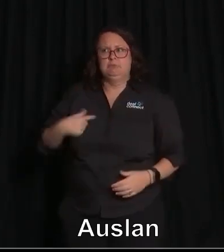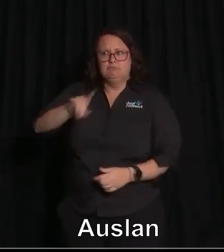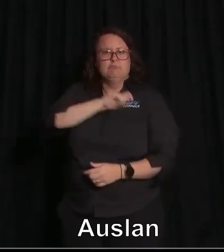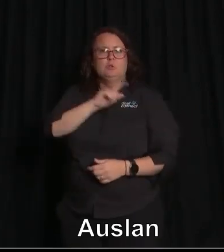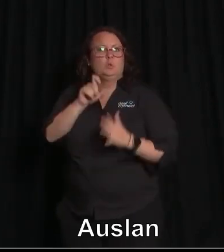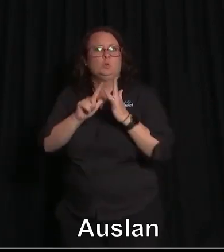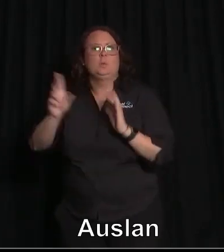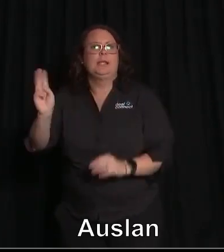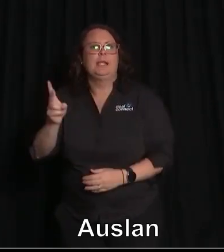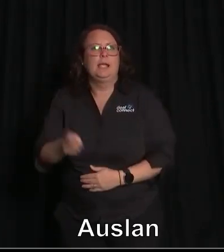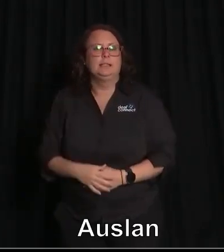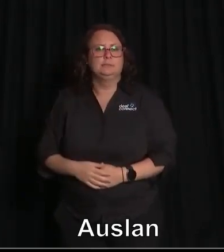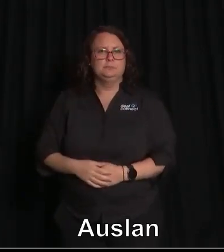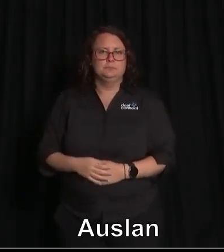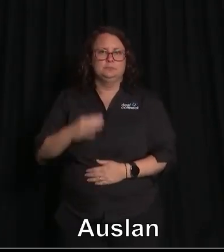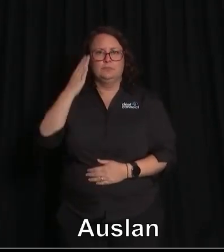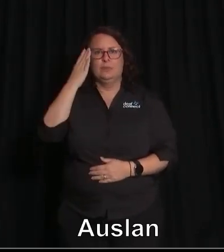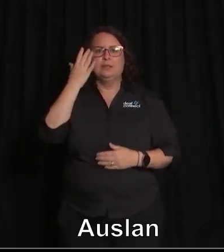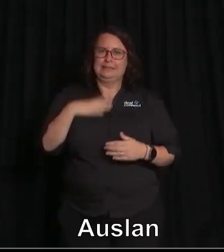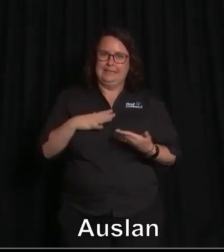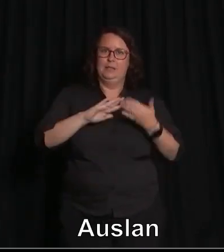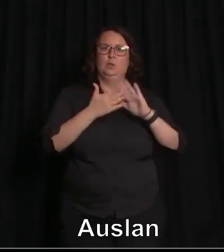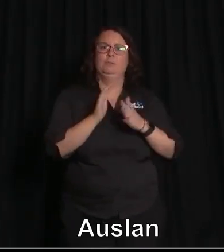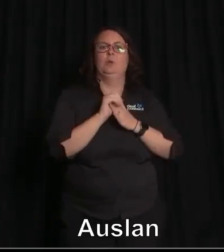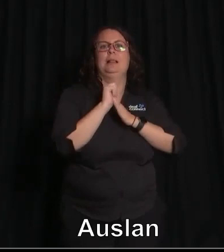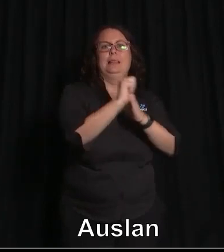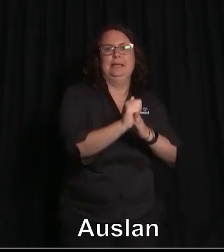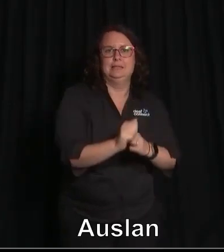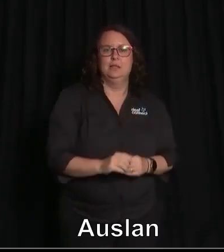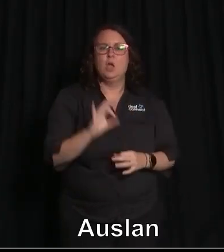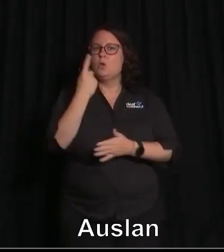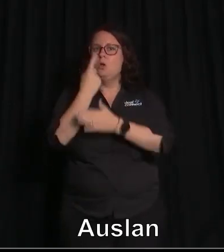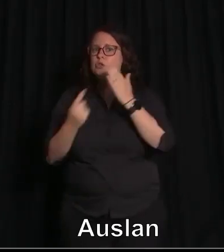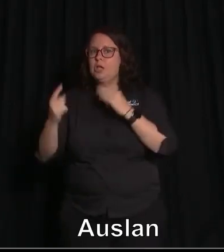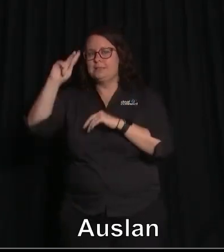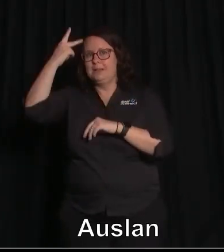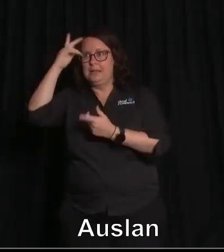community-led interventions are just as important as political interventions.